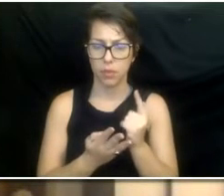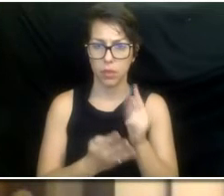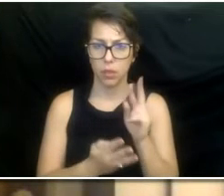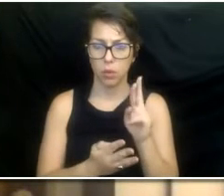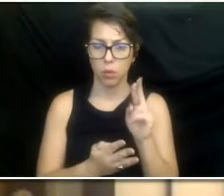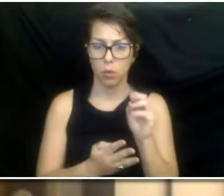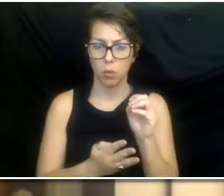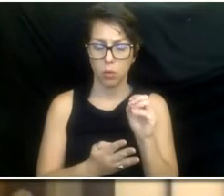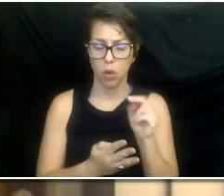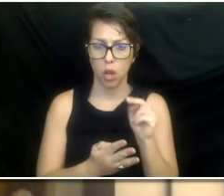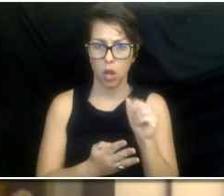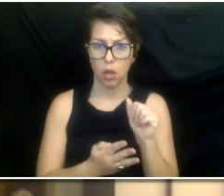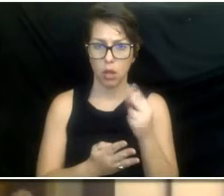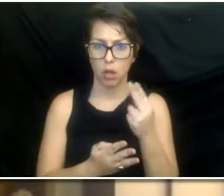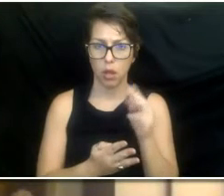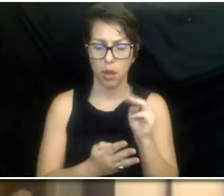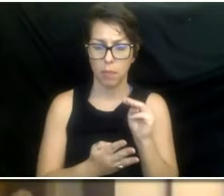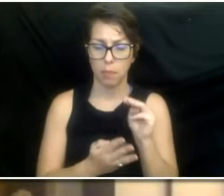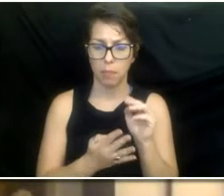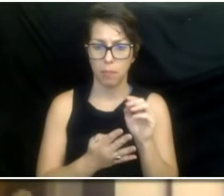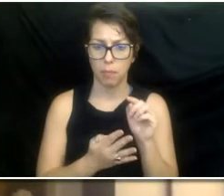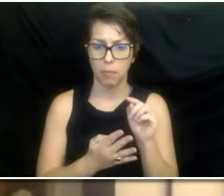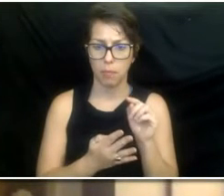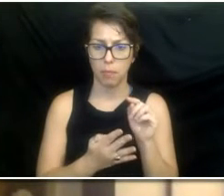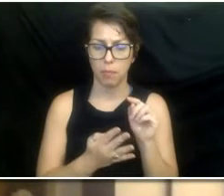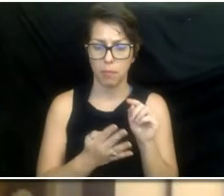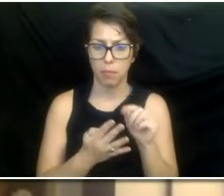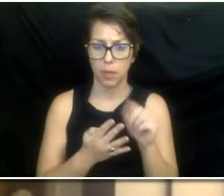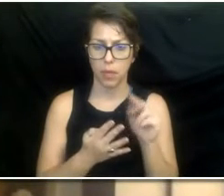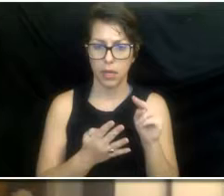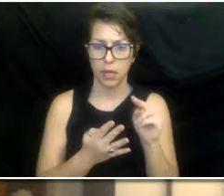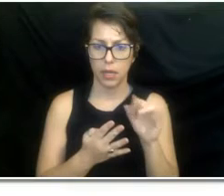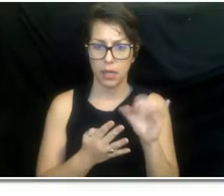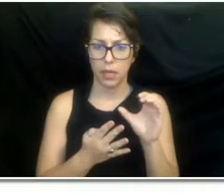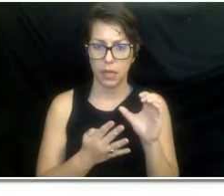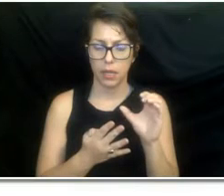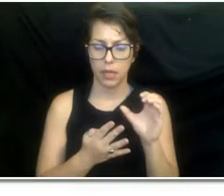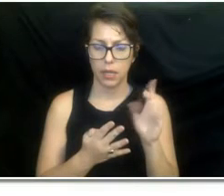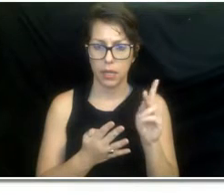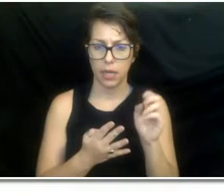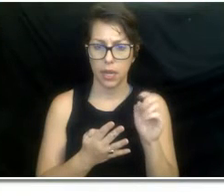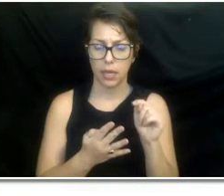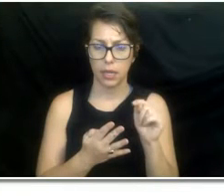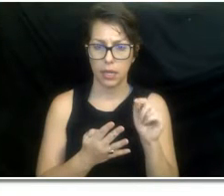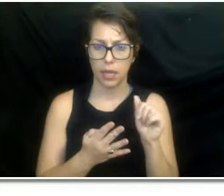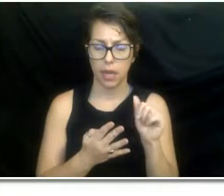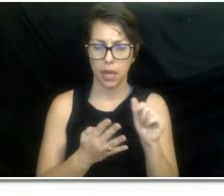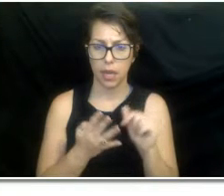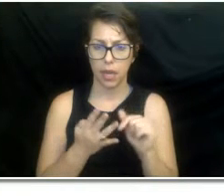call on ronam pasua time begins